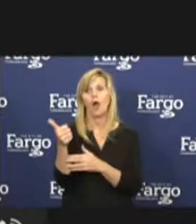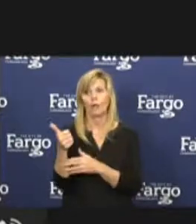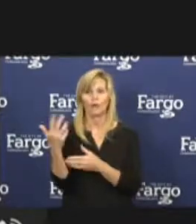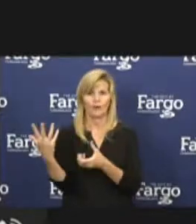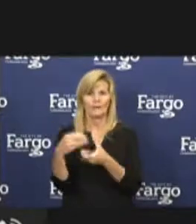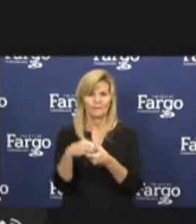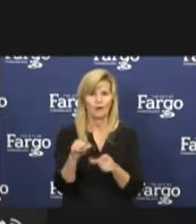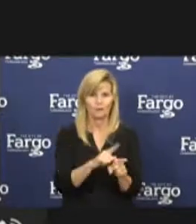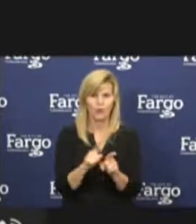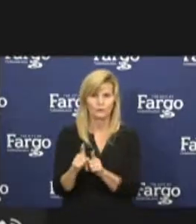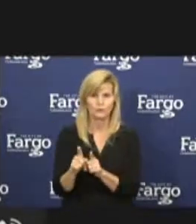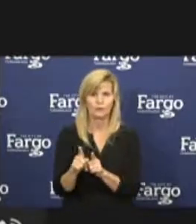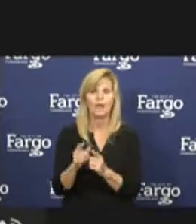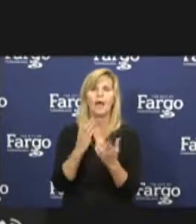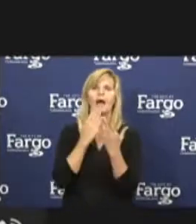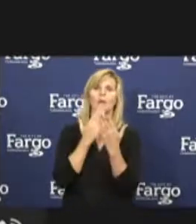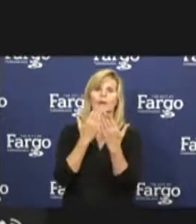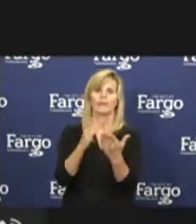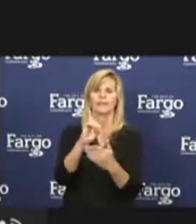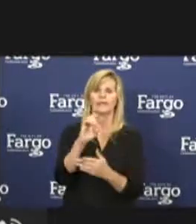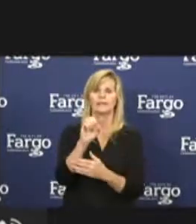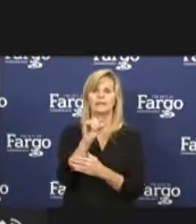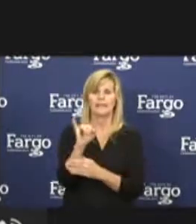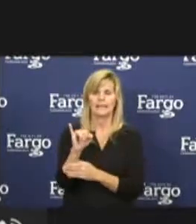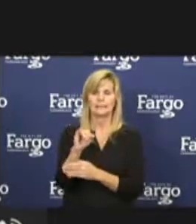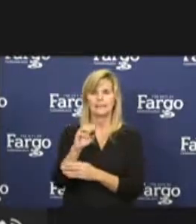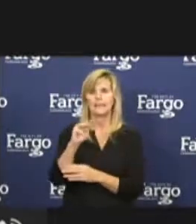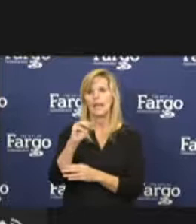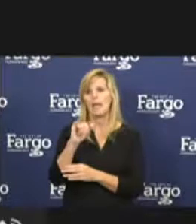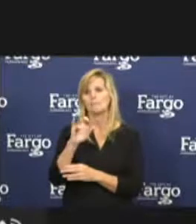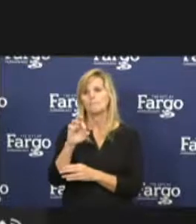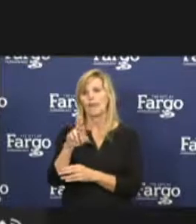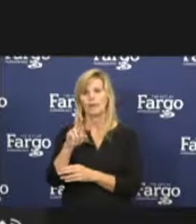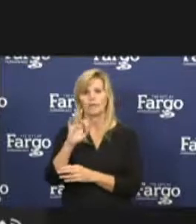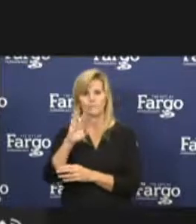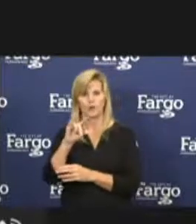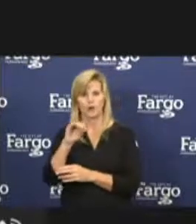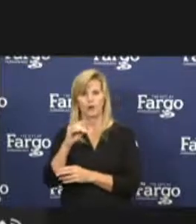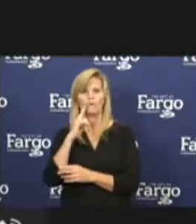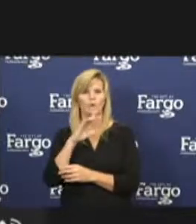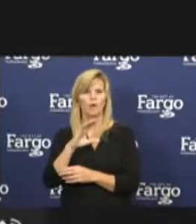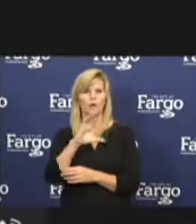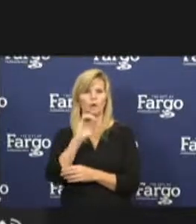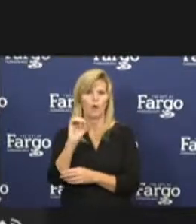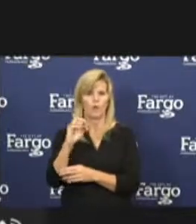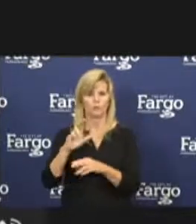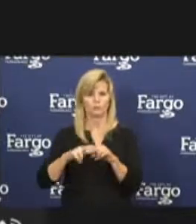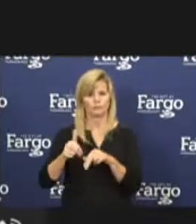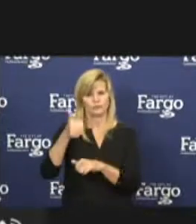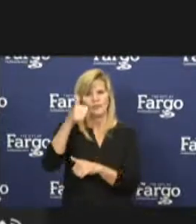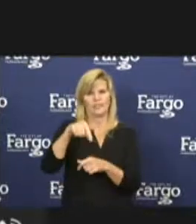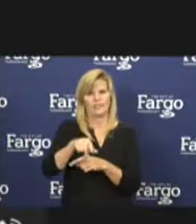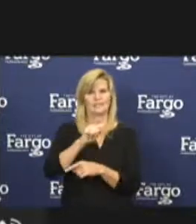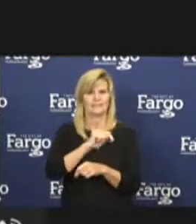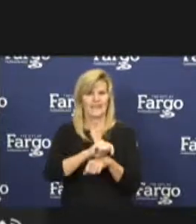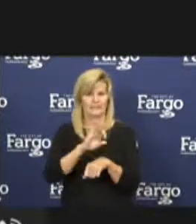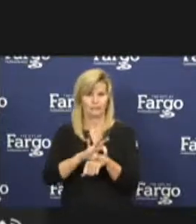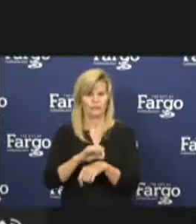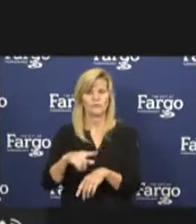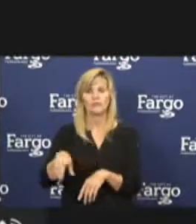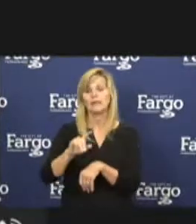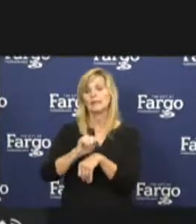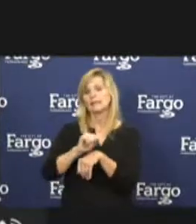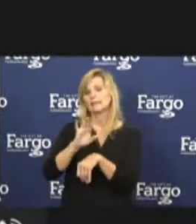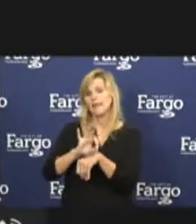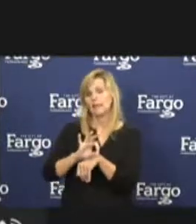stakeholders. And I want to thank DESI FLEMING and Mayor Mahoney for co-chairing this task force. The task force created